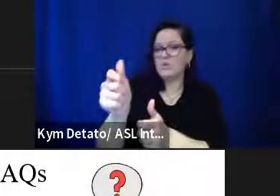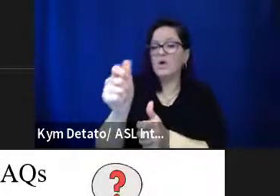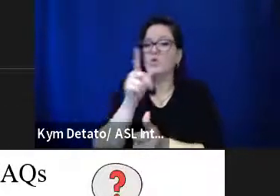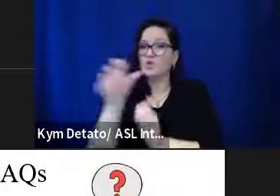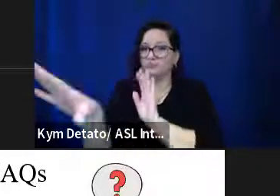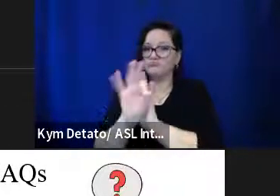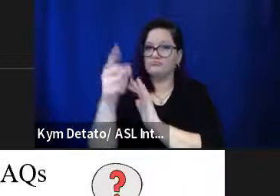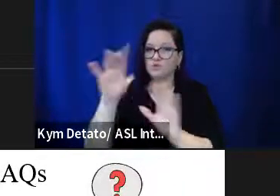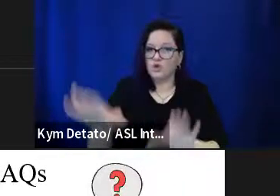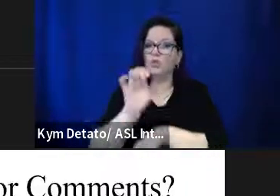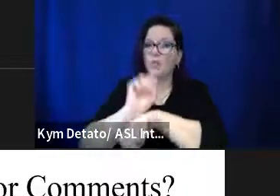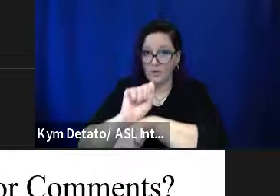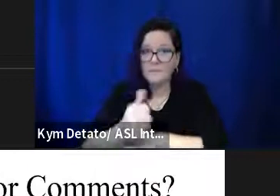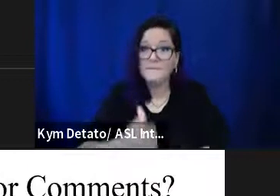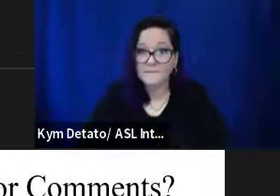job.